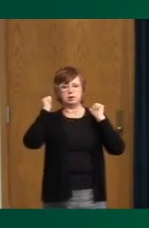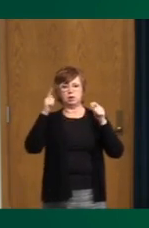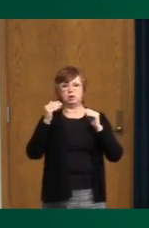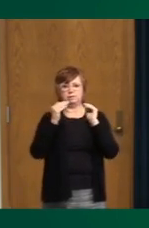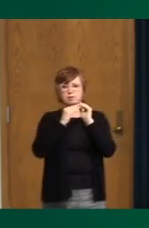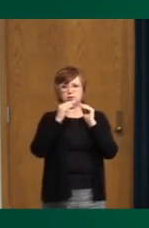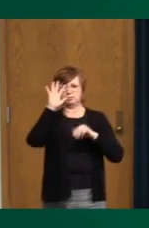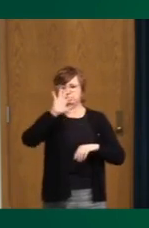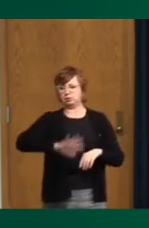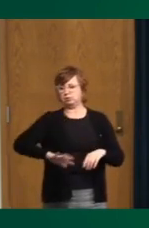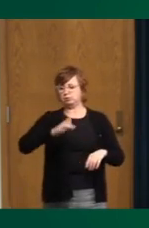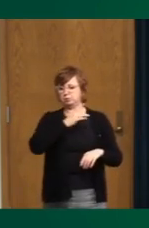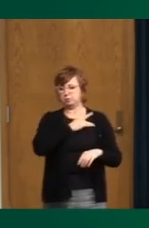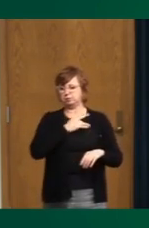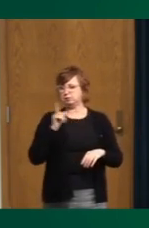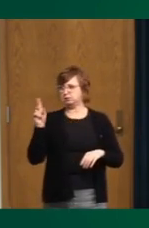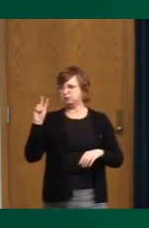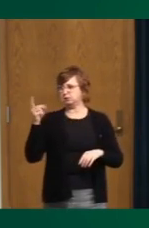Follow-up, Phil?